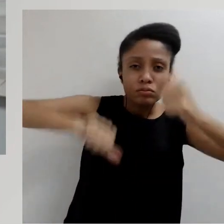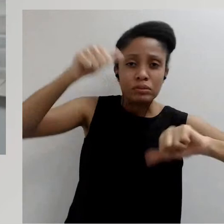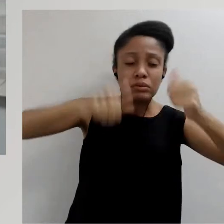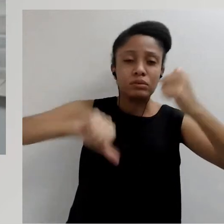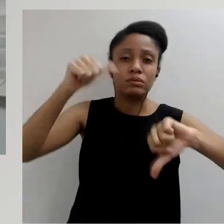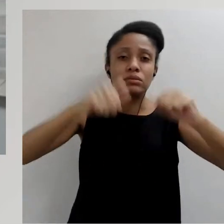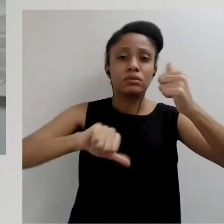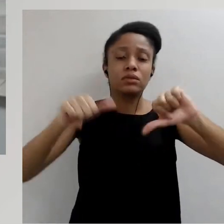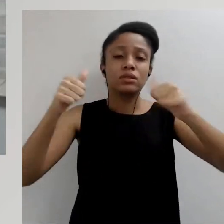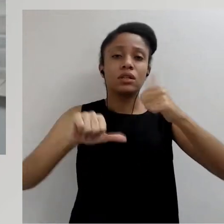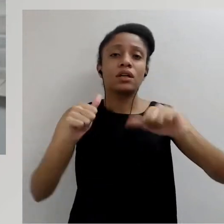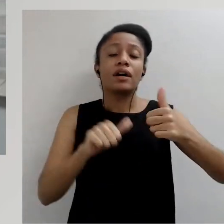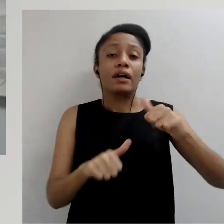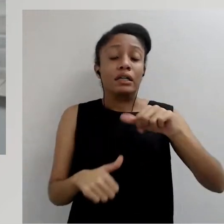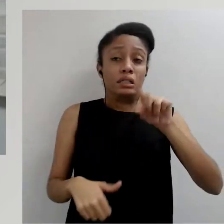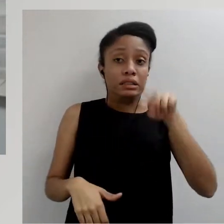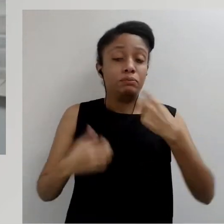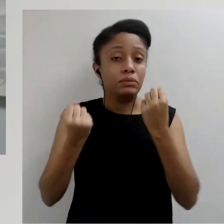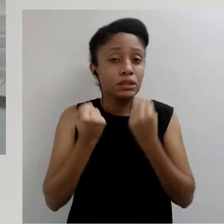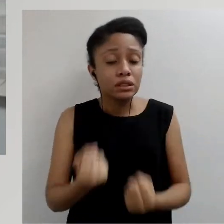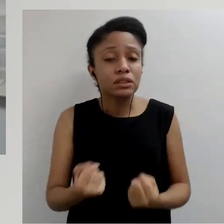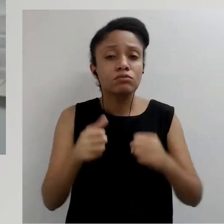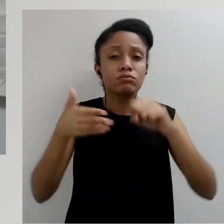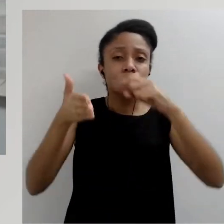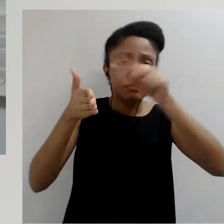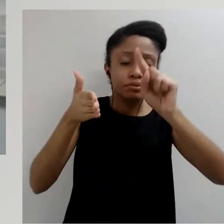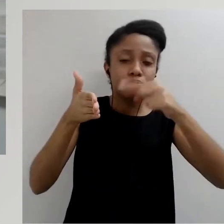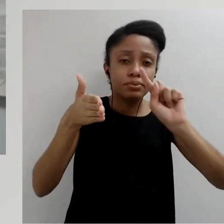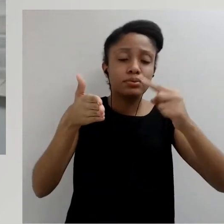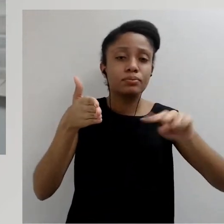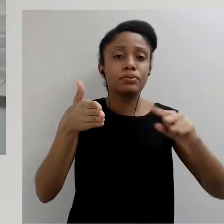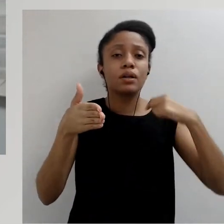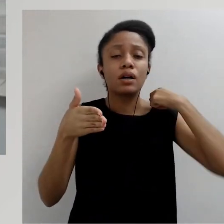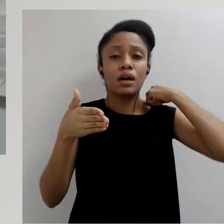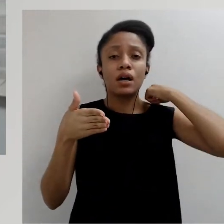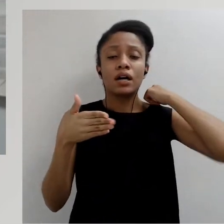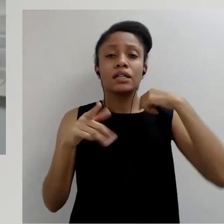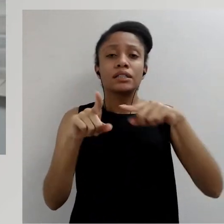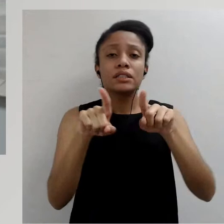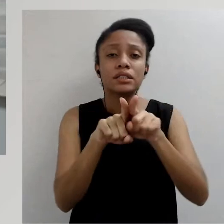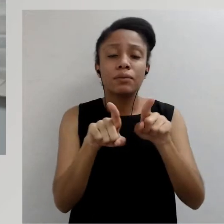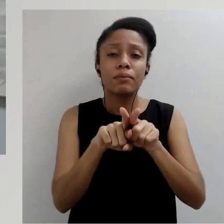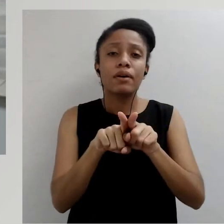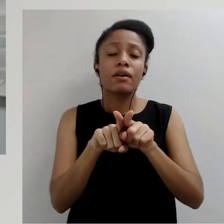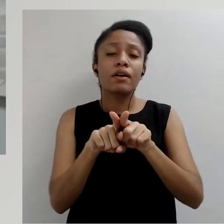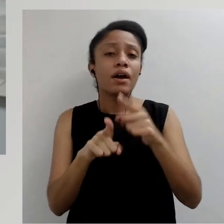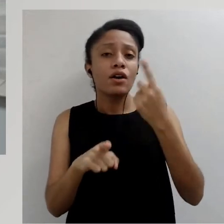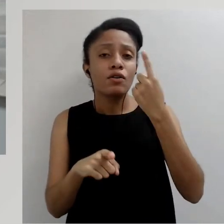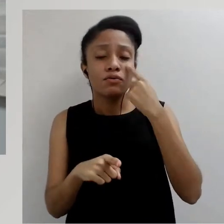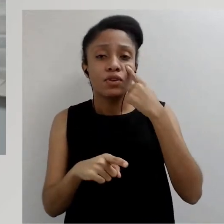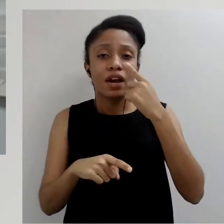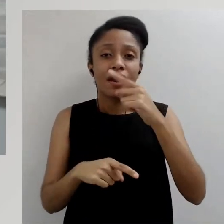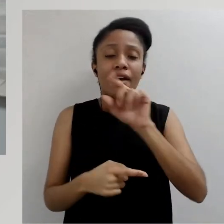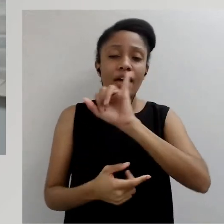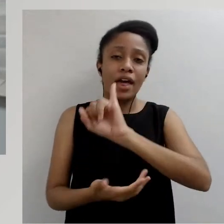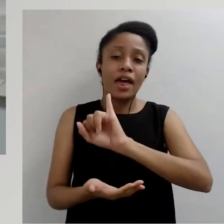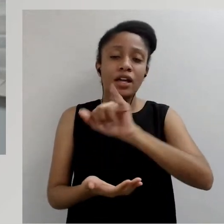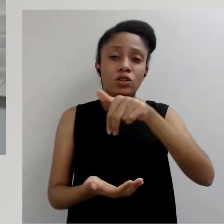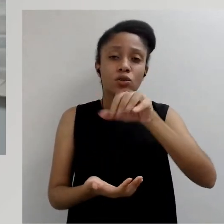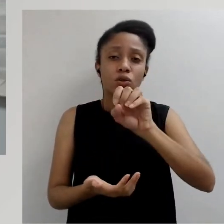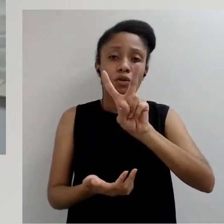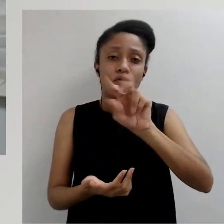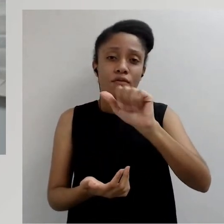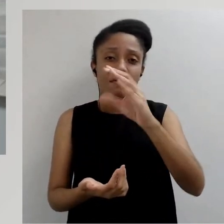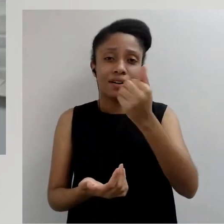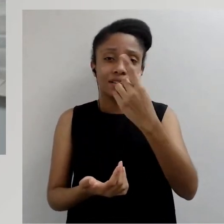they have a funding for the companies that wants to invest in this, so they go through a procedure and they understand what is going